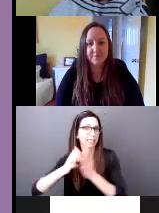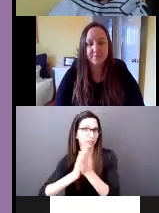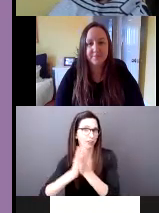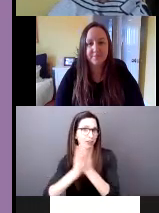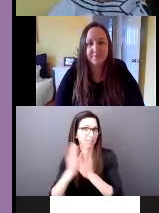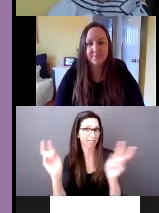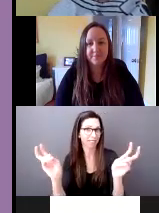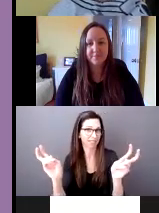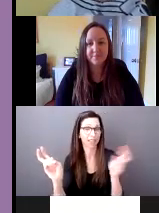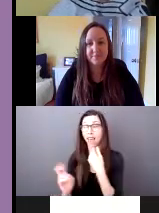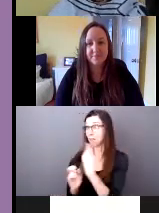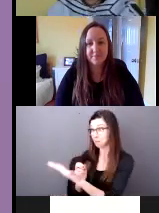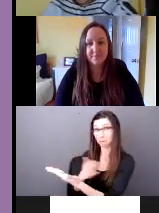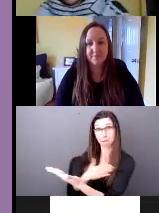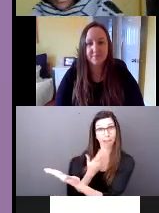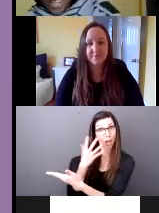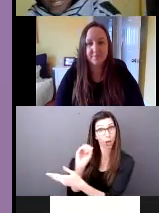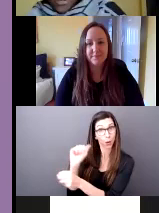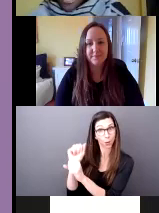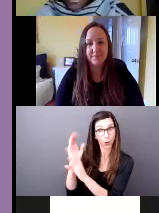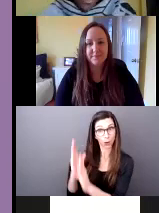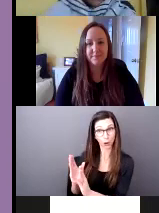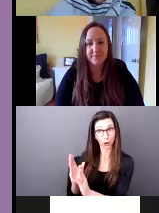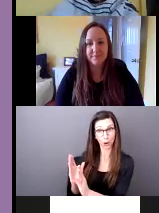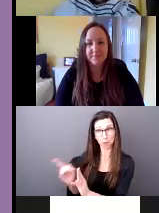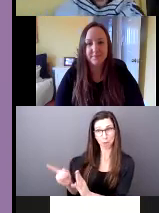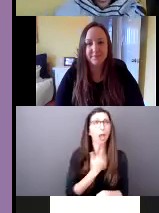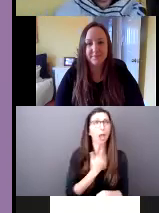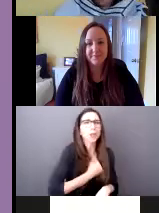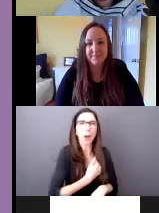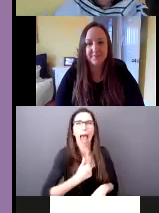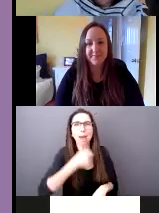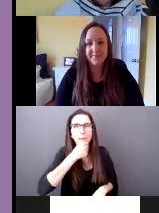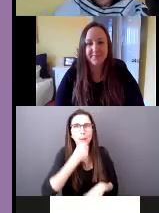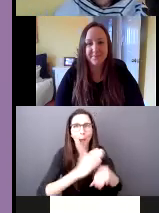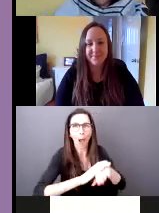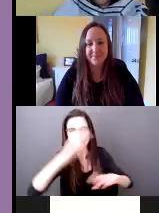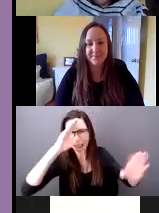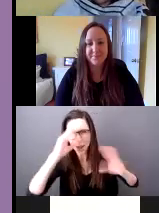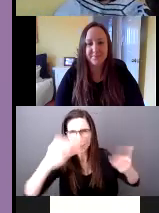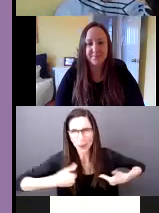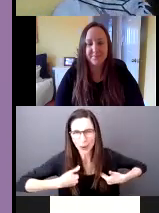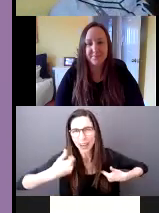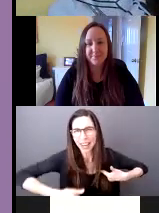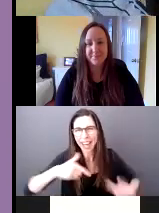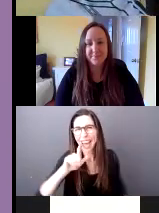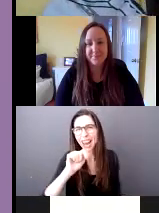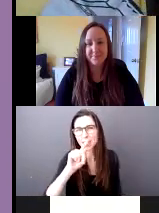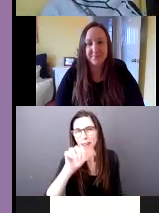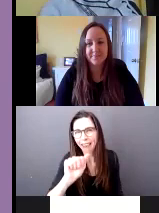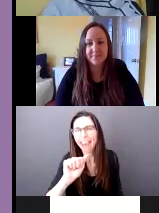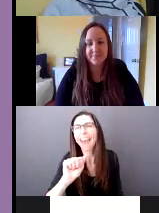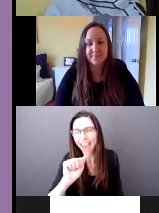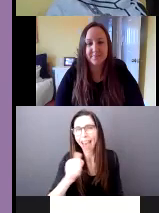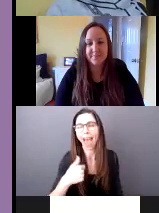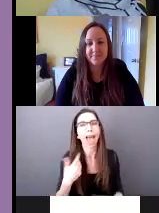And I'm joined by my colleague. So I was trying to figure out how do I unmute myself. Hi everyone, my name is Latoya, and I am the